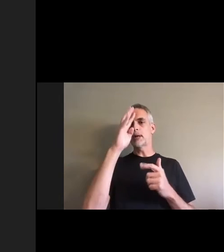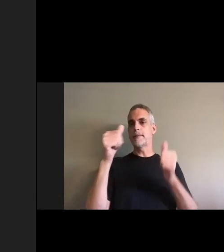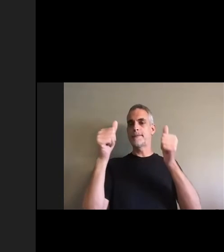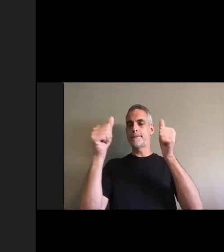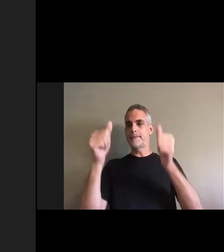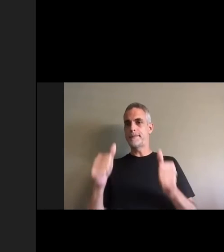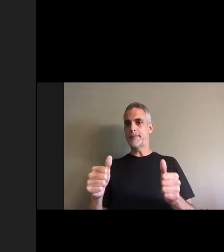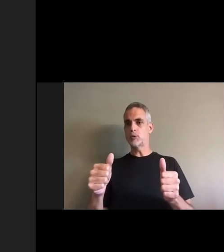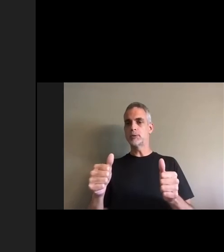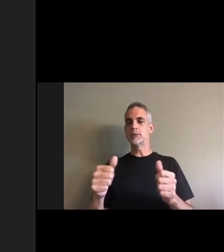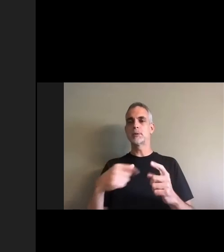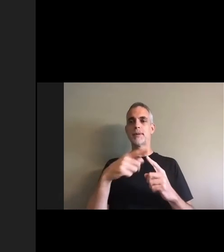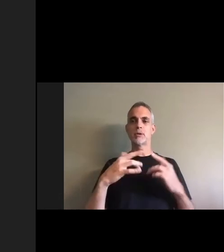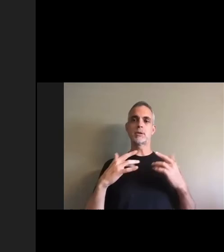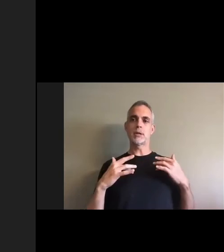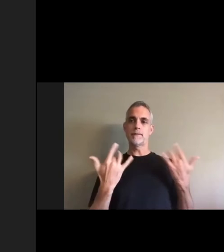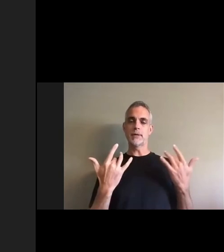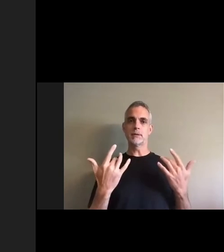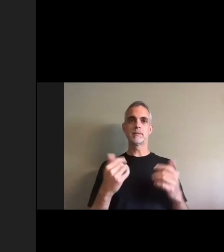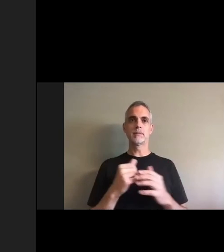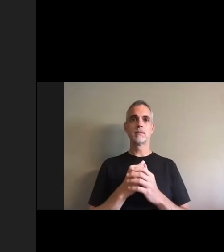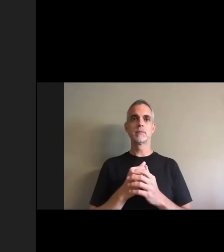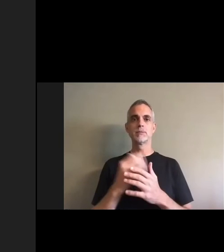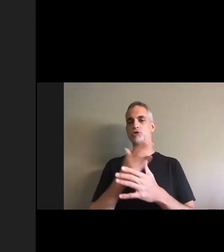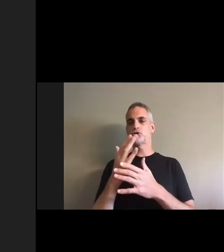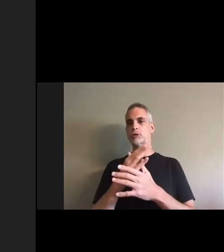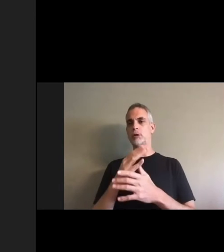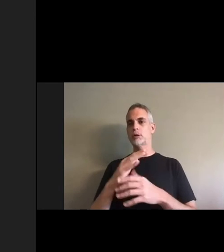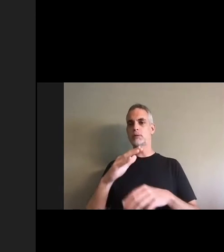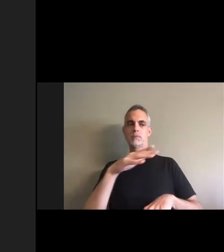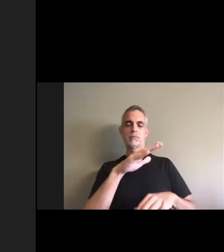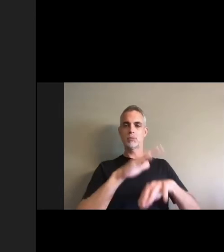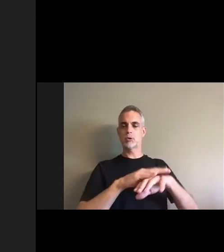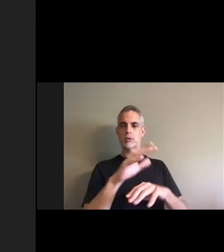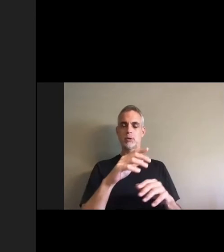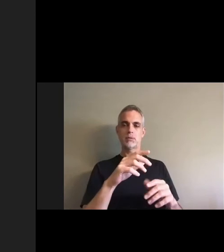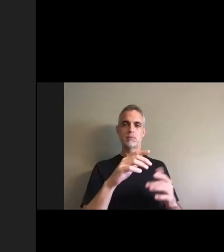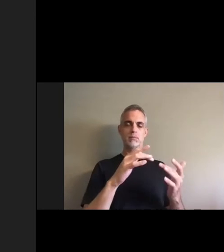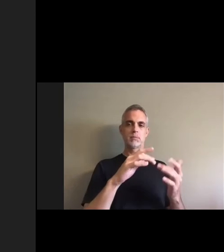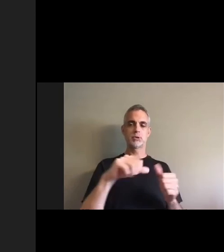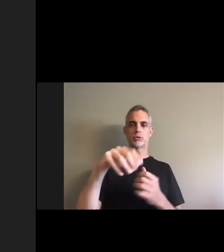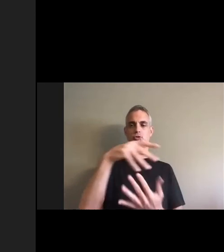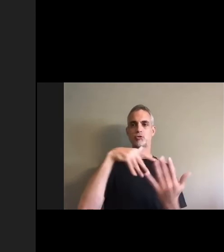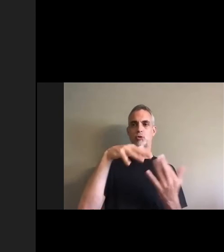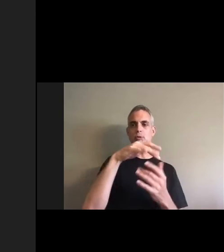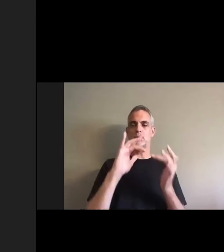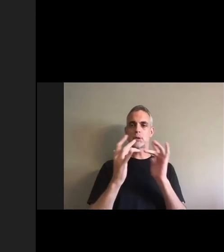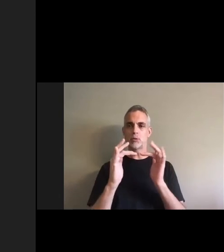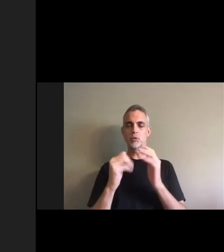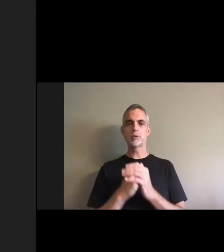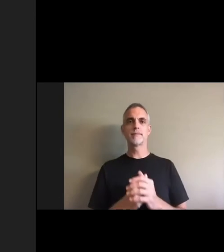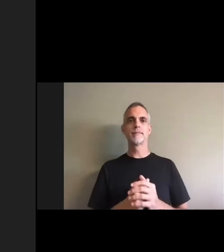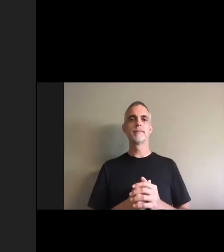Second of all, create a post about this event that you had. You want to share on